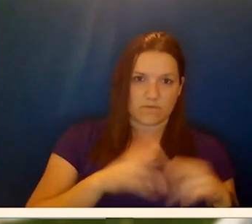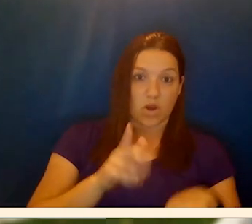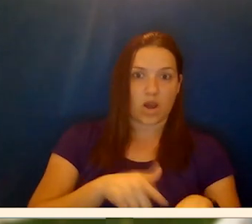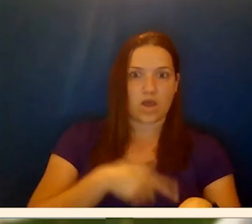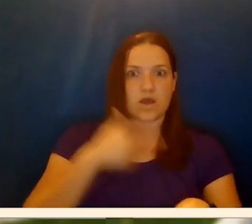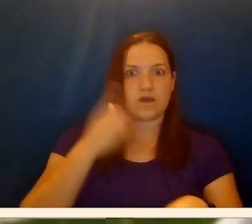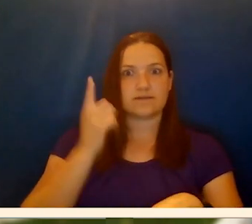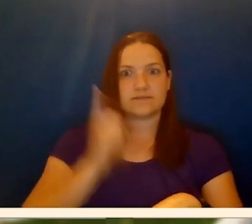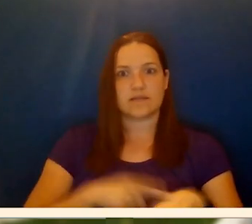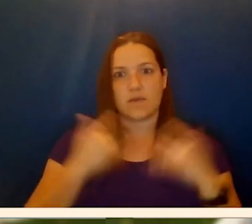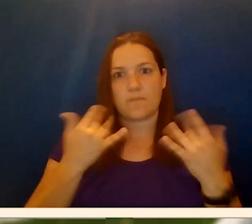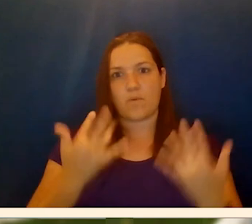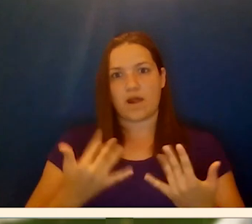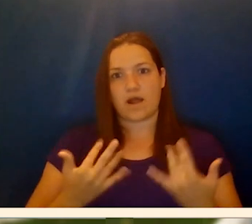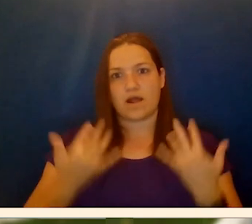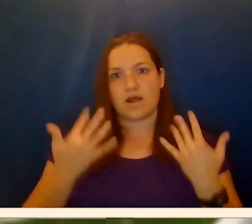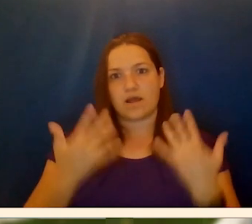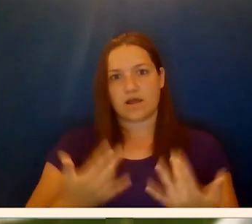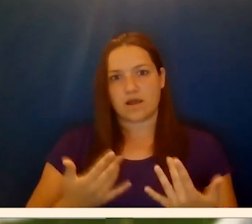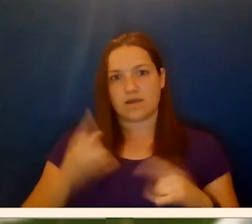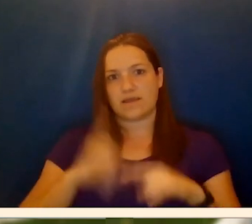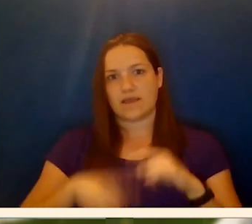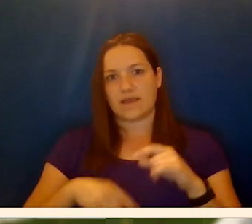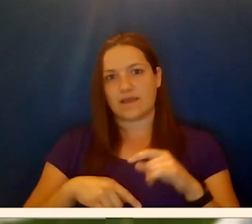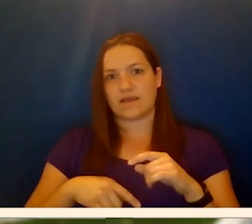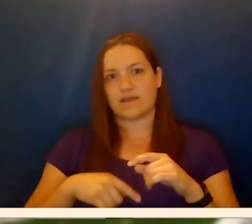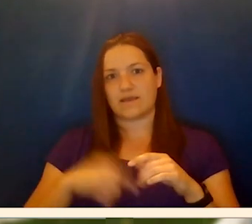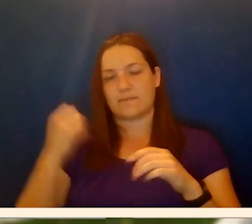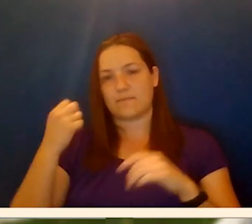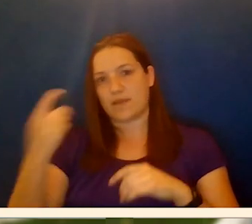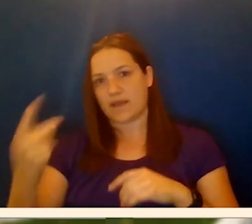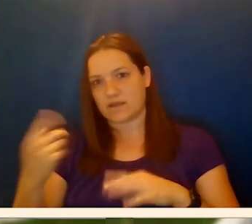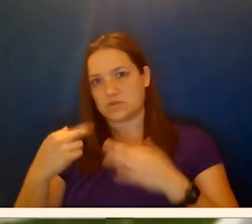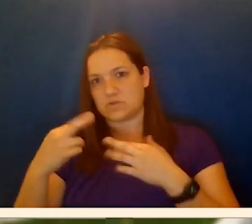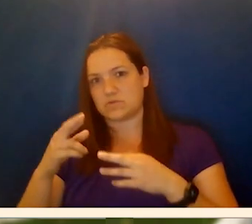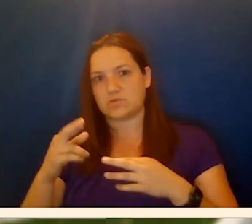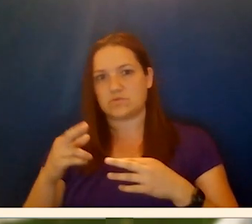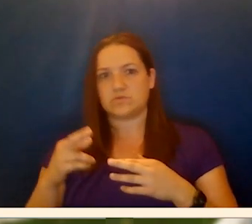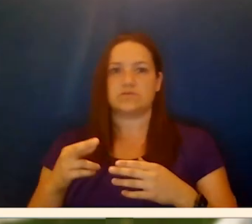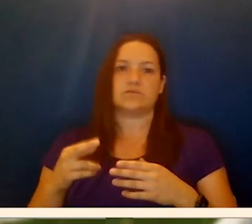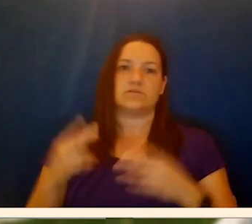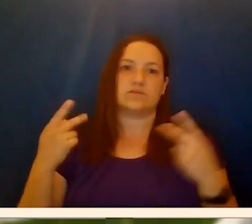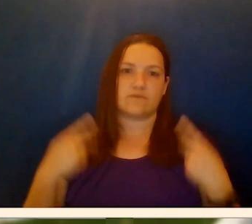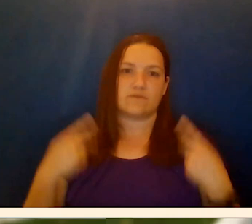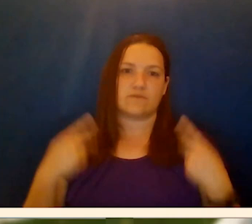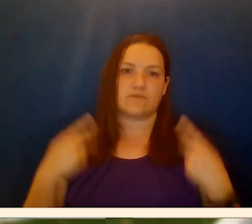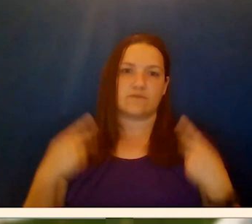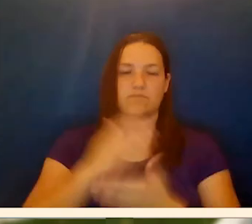of time, because we can't yet bring them back into the exam room. So there's been the physical part of